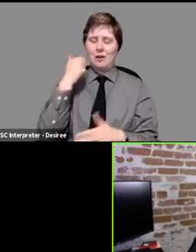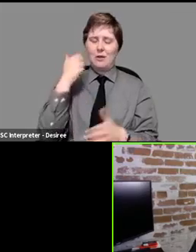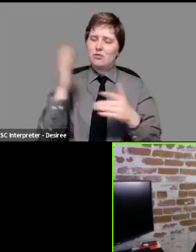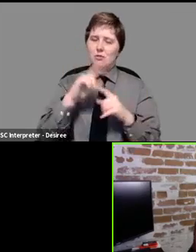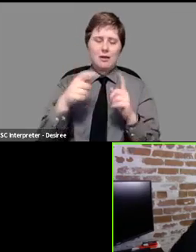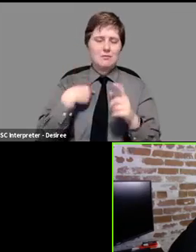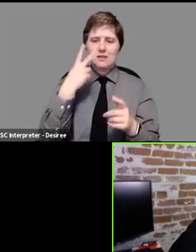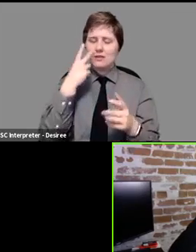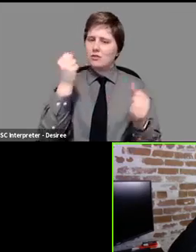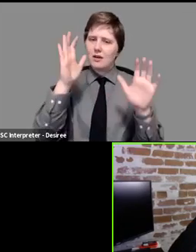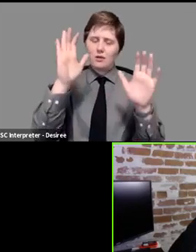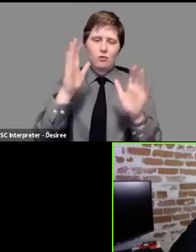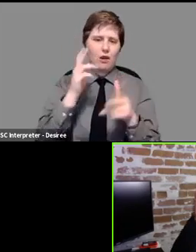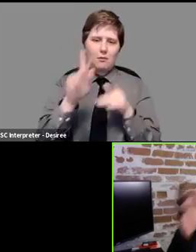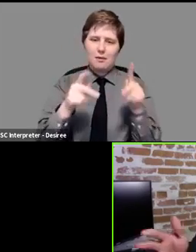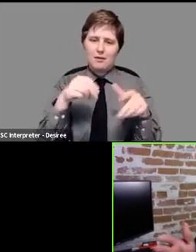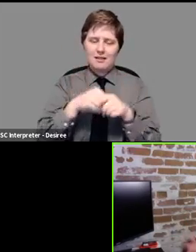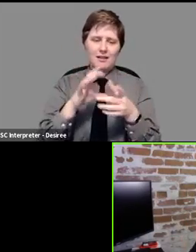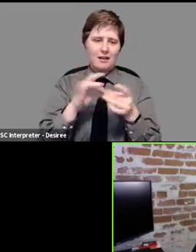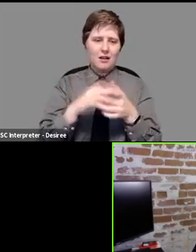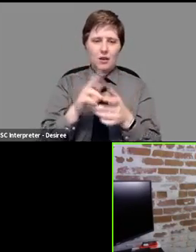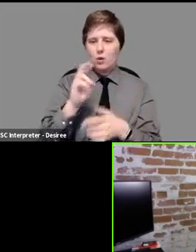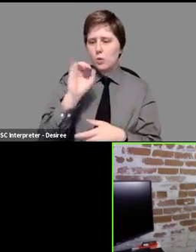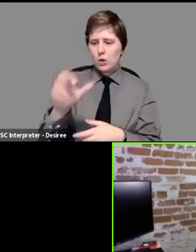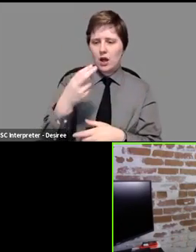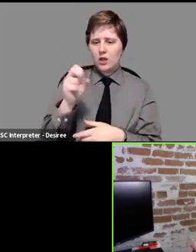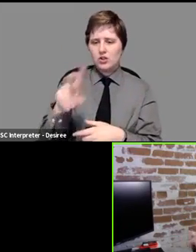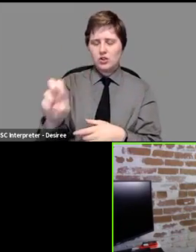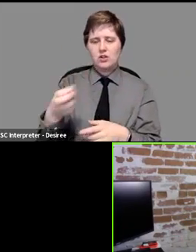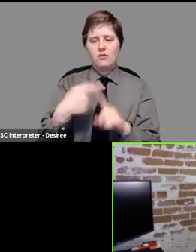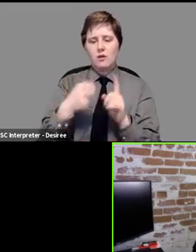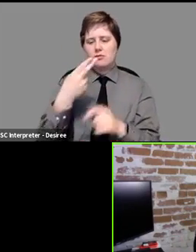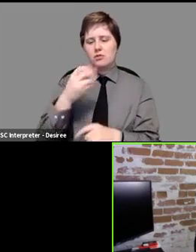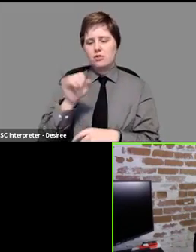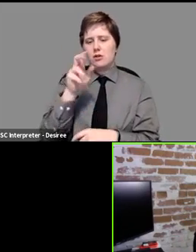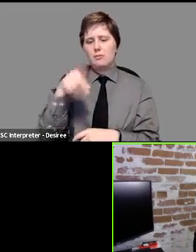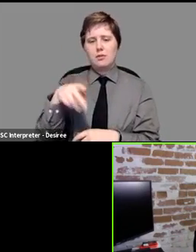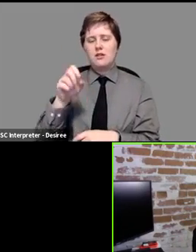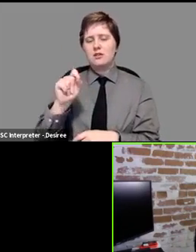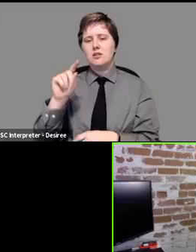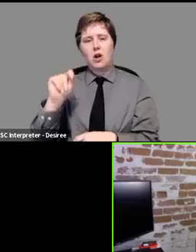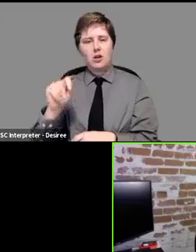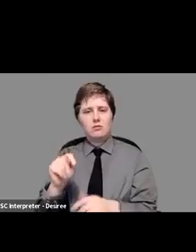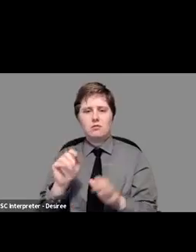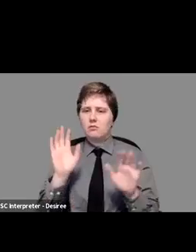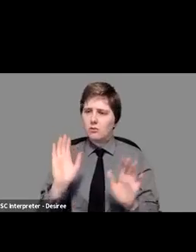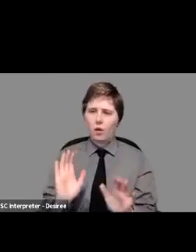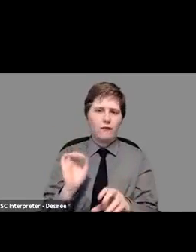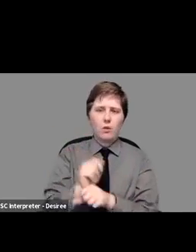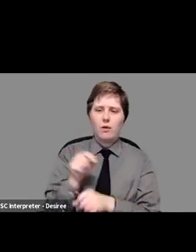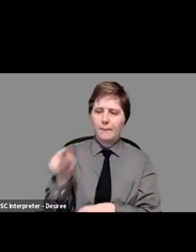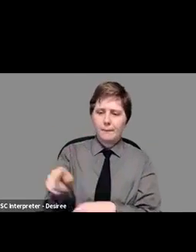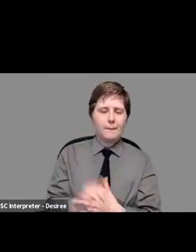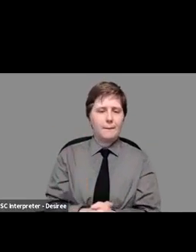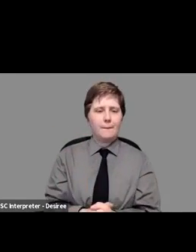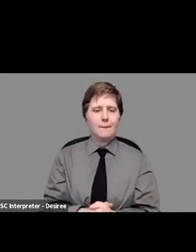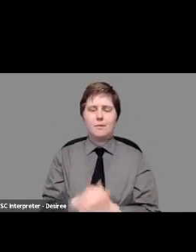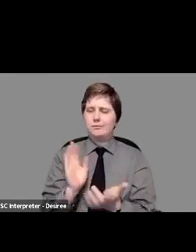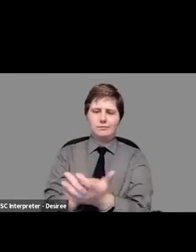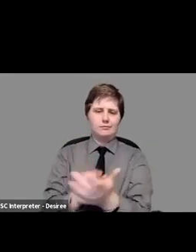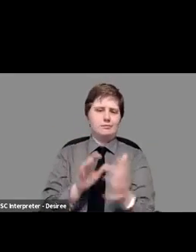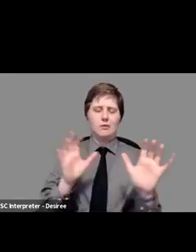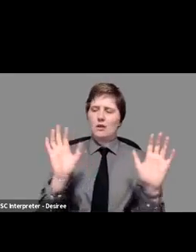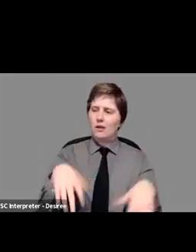I'm seeing so many great people in the comments here. I see Roy Hodge from Jumpstart, who's also an entrepreneur and is doing really good work. So shout out to everybody